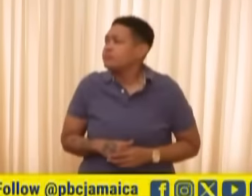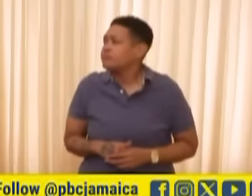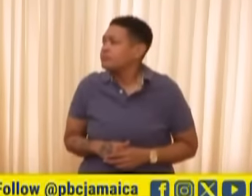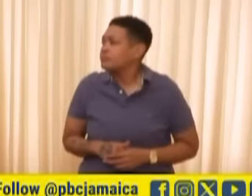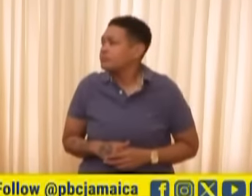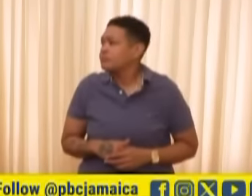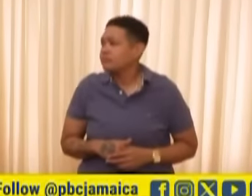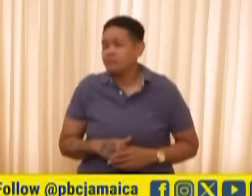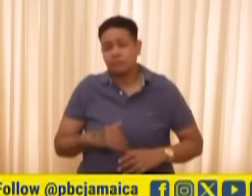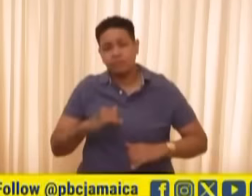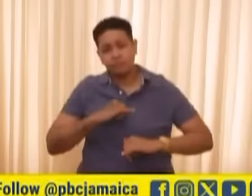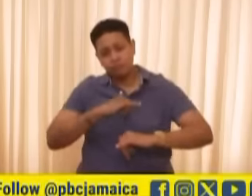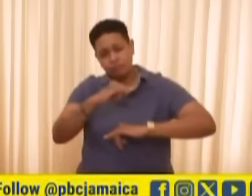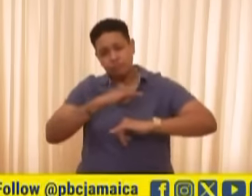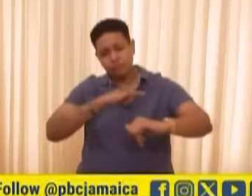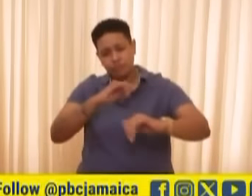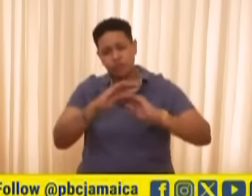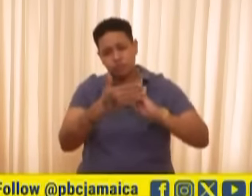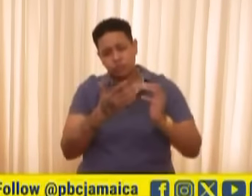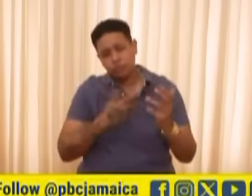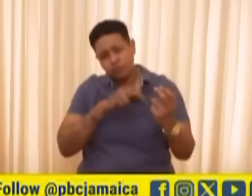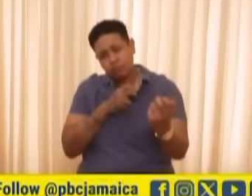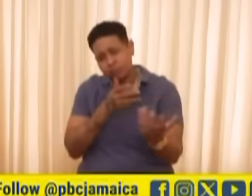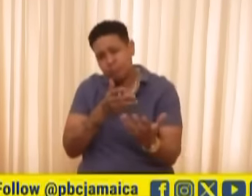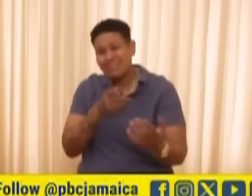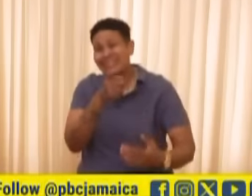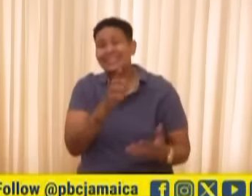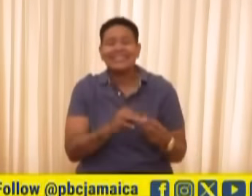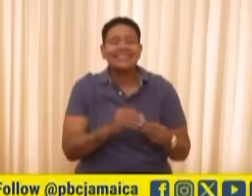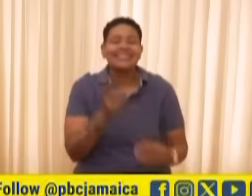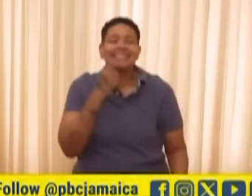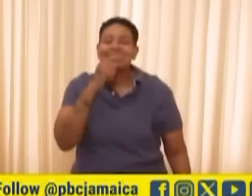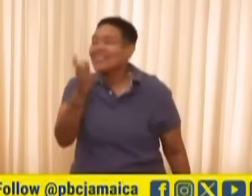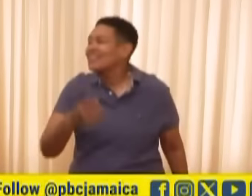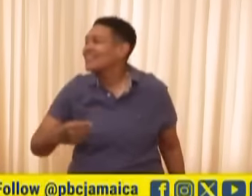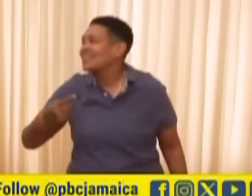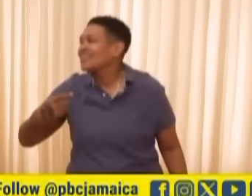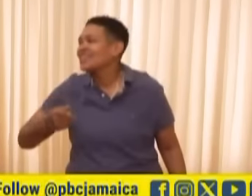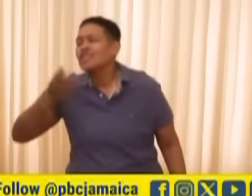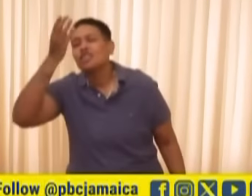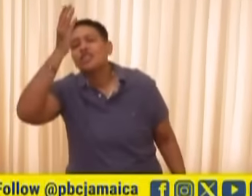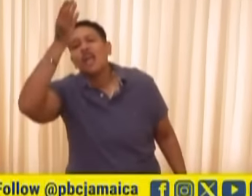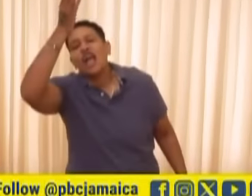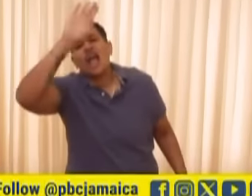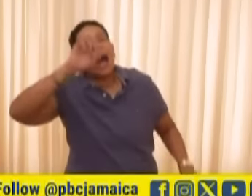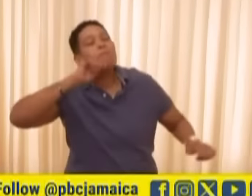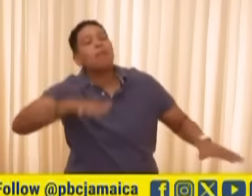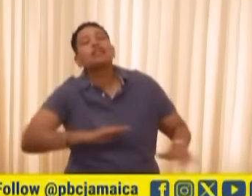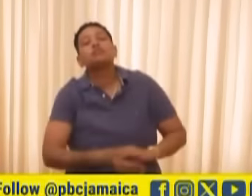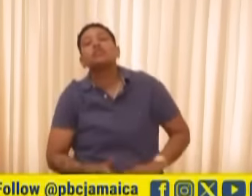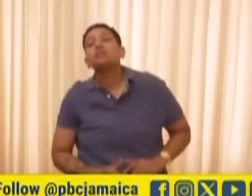fellow Jamaicans, their argument is that we are a God-blessed country and